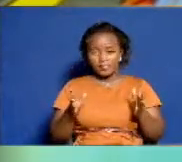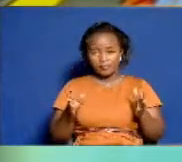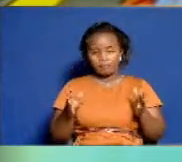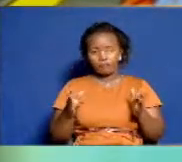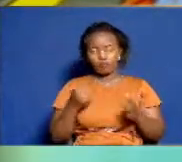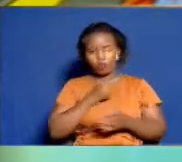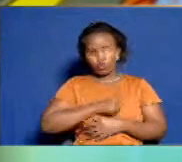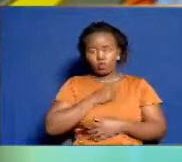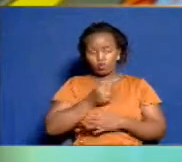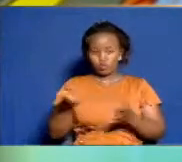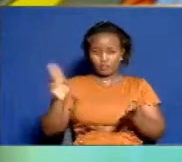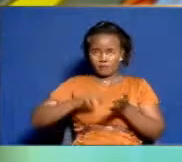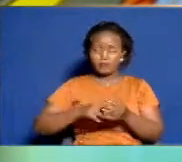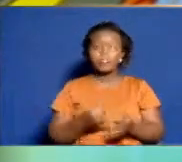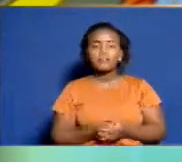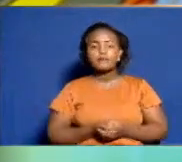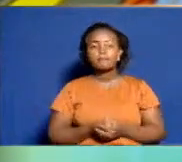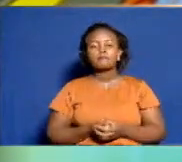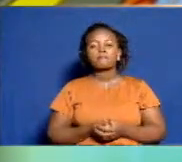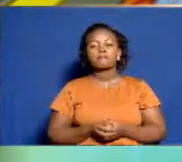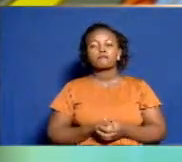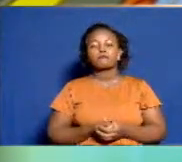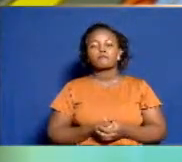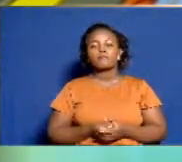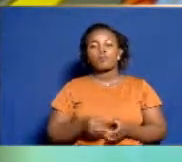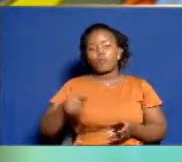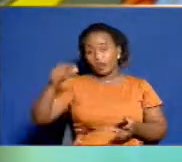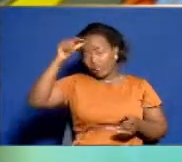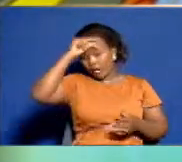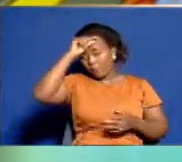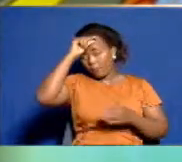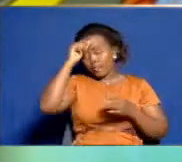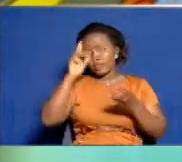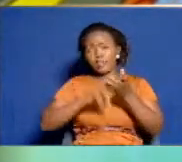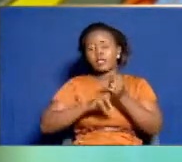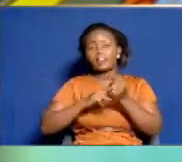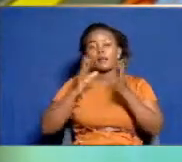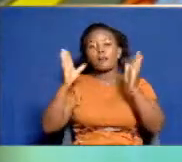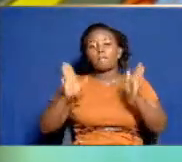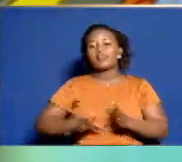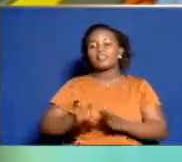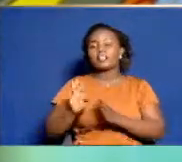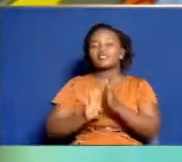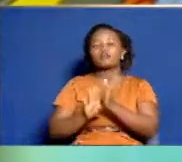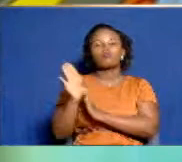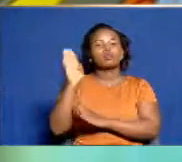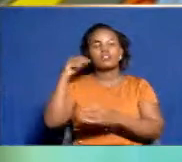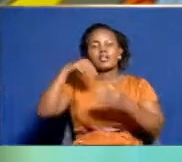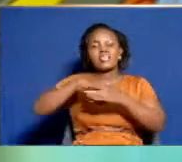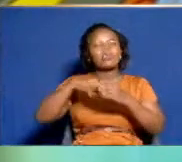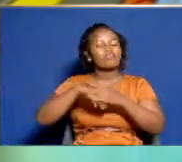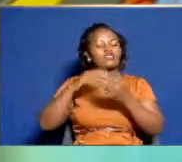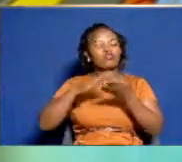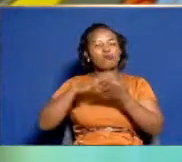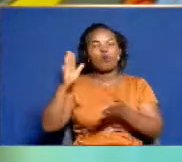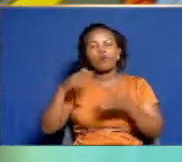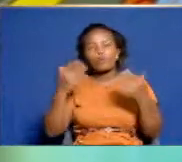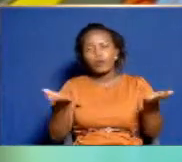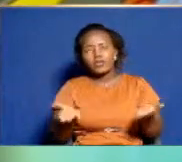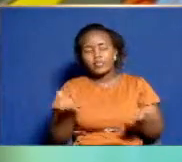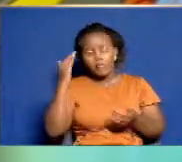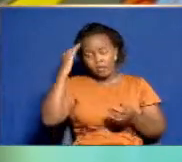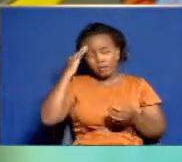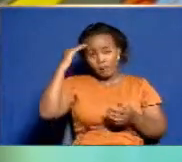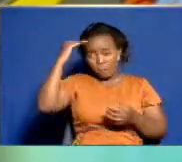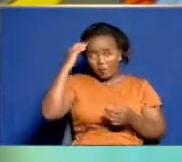On health, the government and development partners have pledged to invest highly in mental health sector and to fill